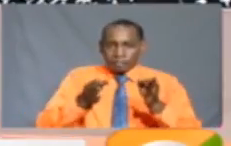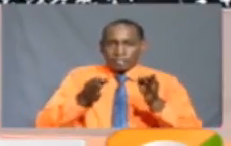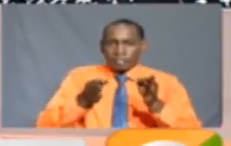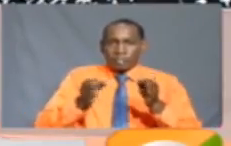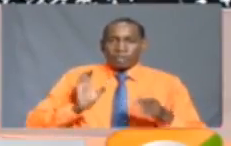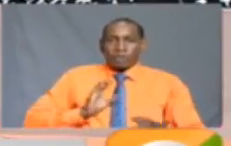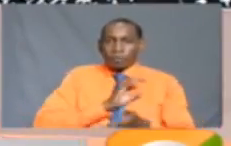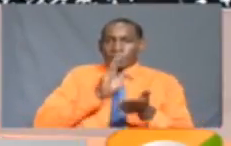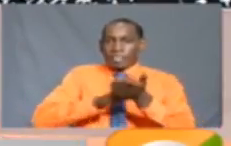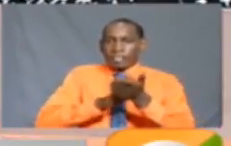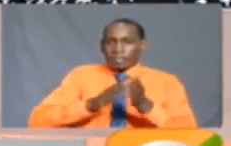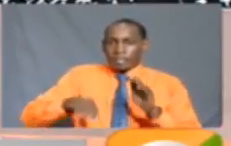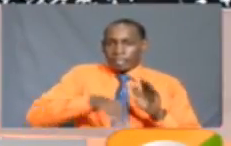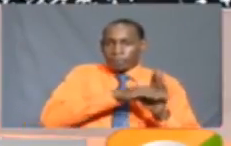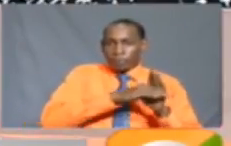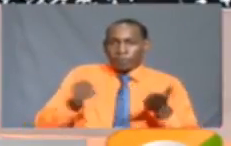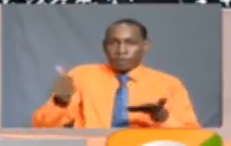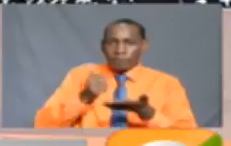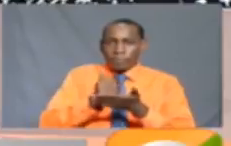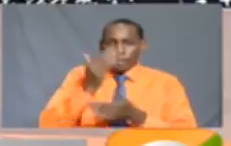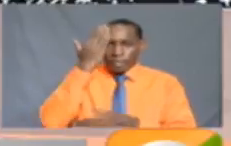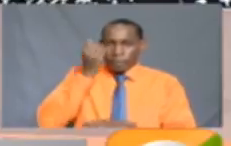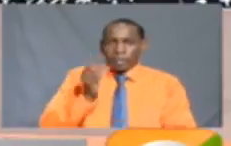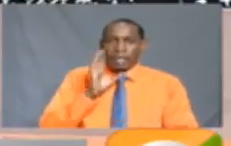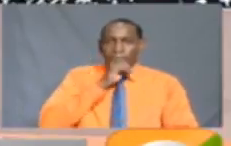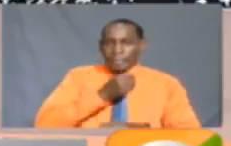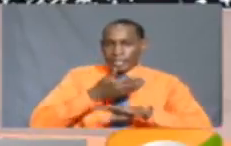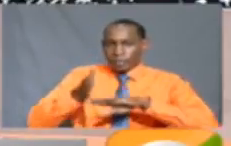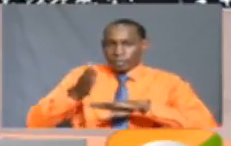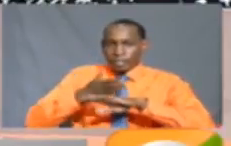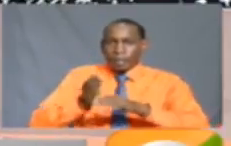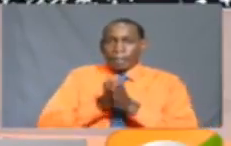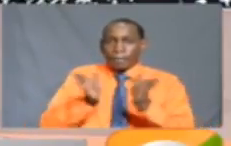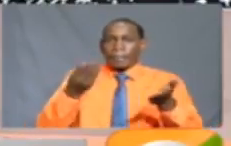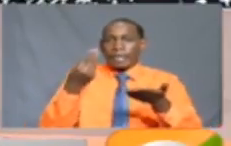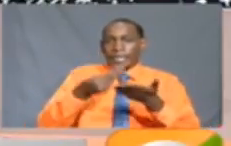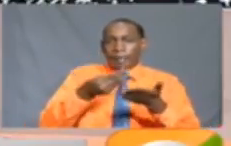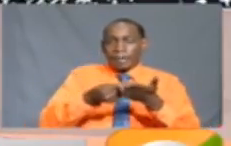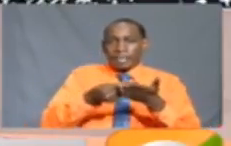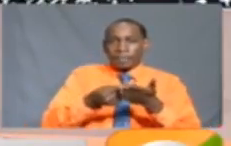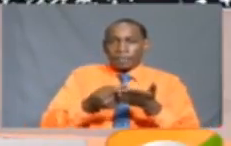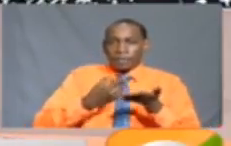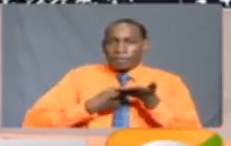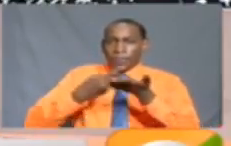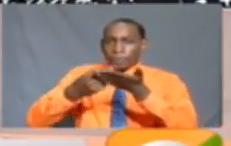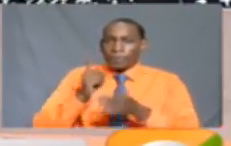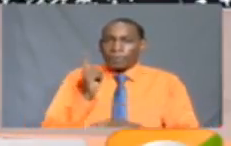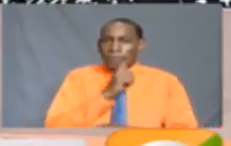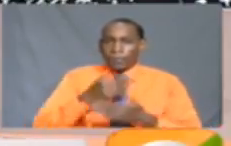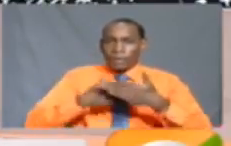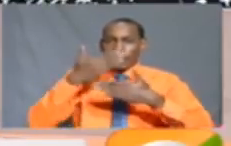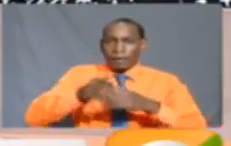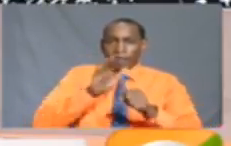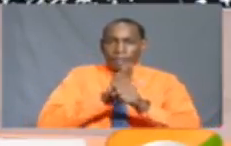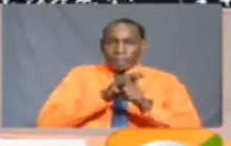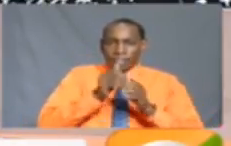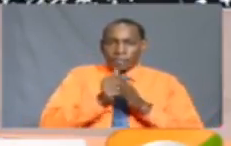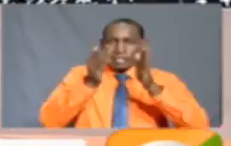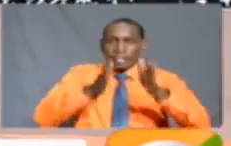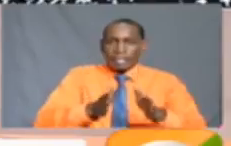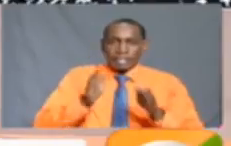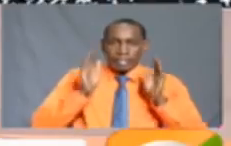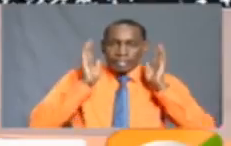their removal from office for misappropriation of public monies. A heated debate ensued after Majority Leader Aden